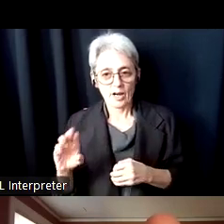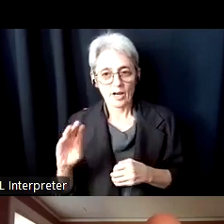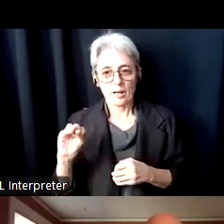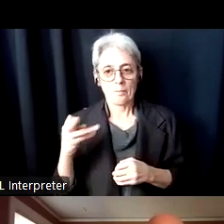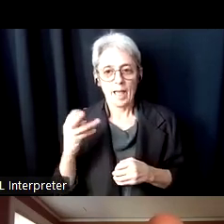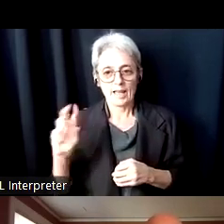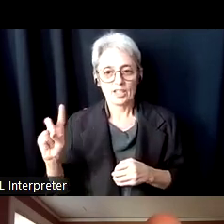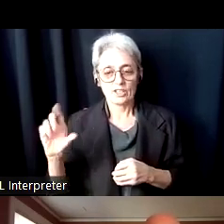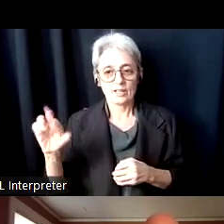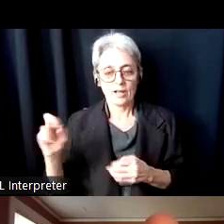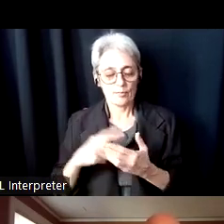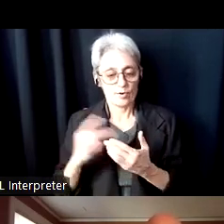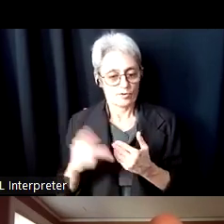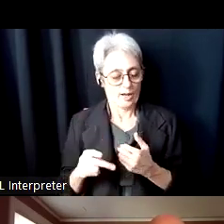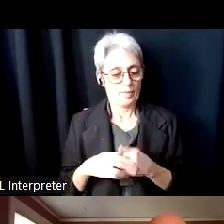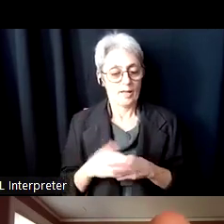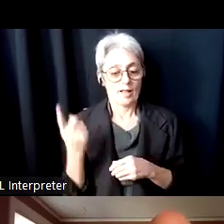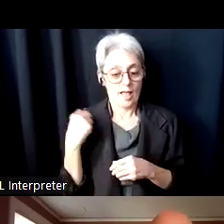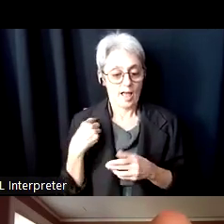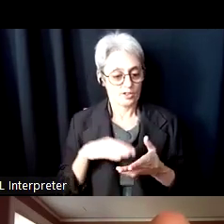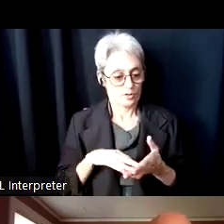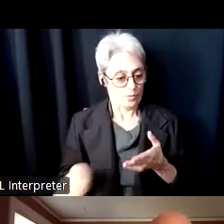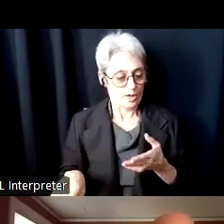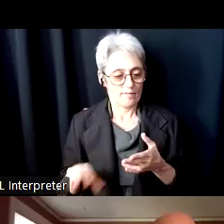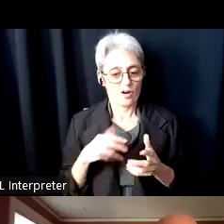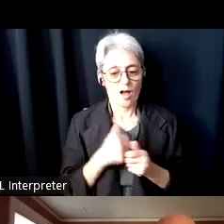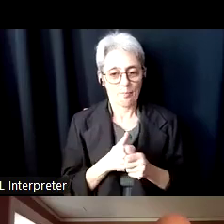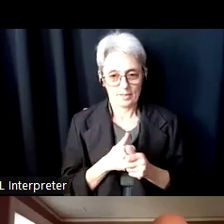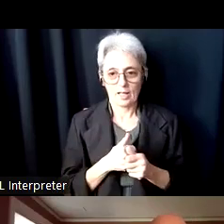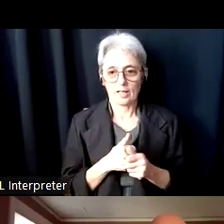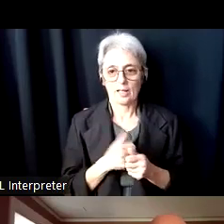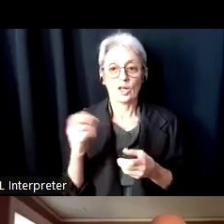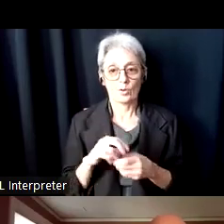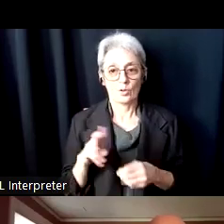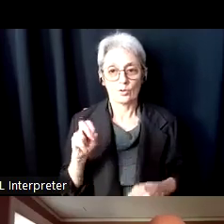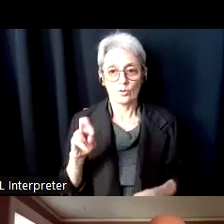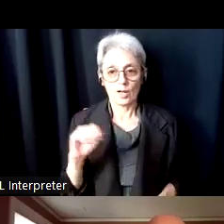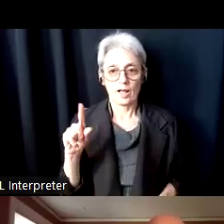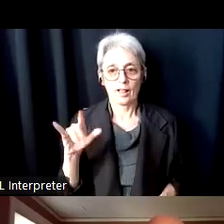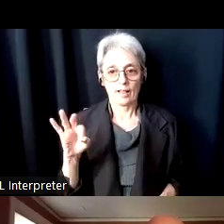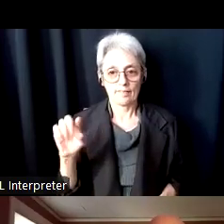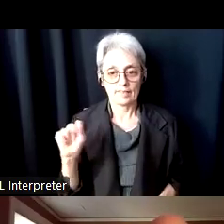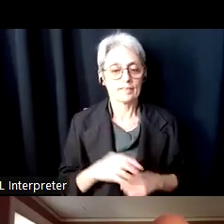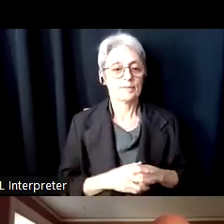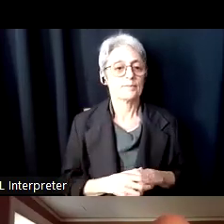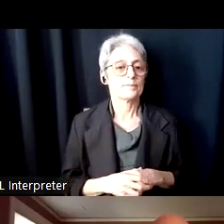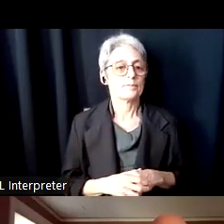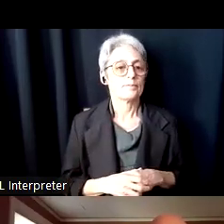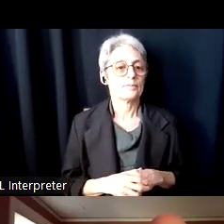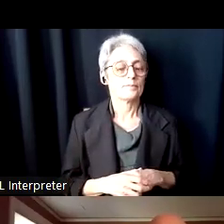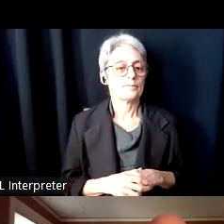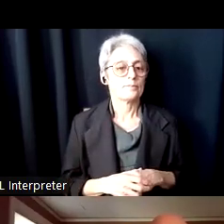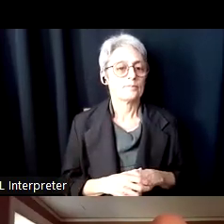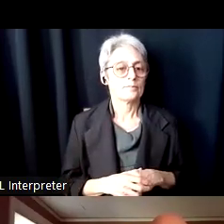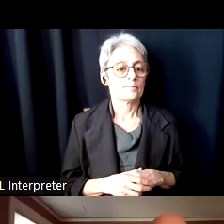updated our waiver last year to include Uber and Lyft. In the next slide, I want to